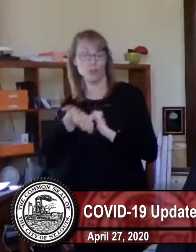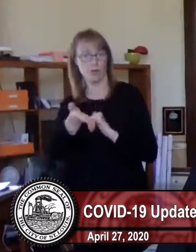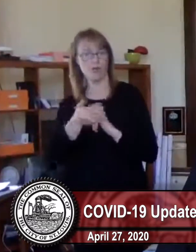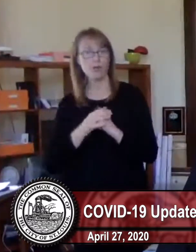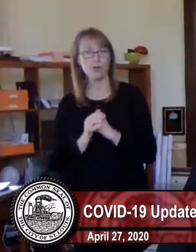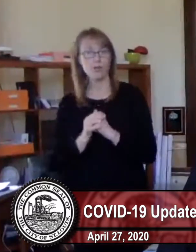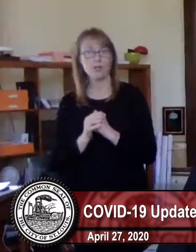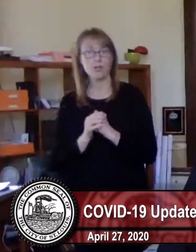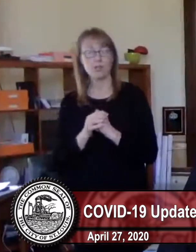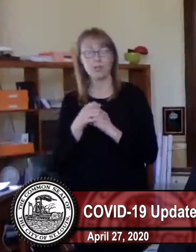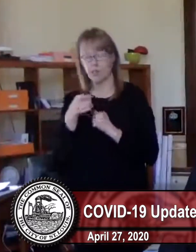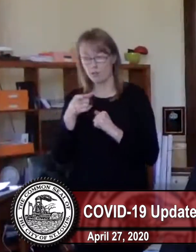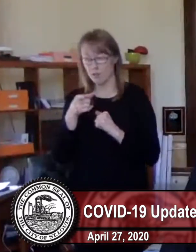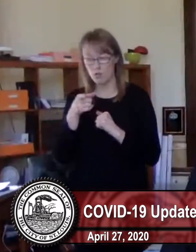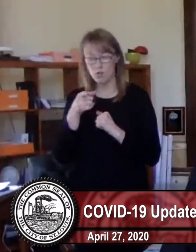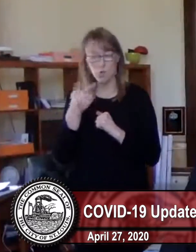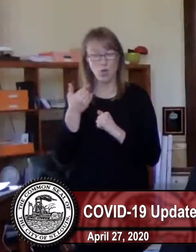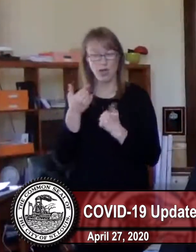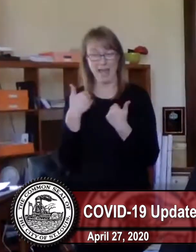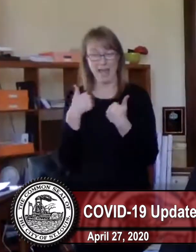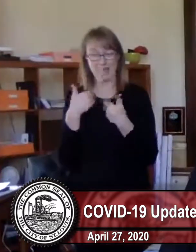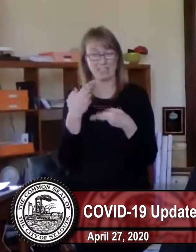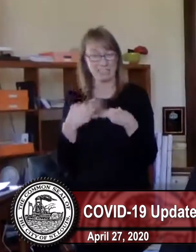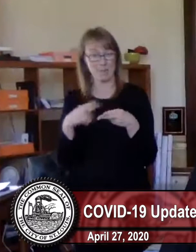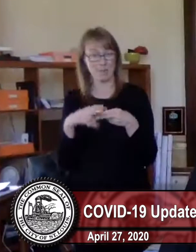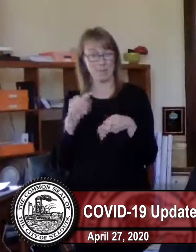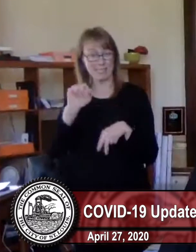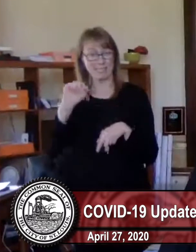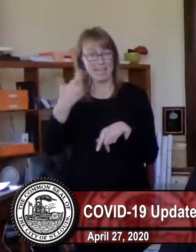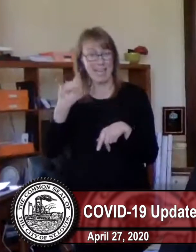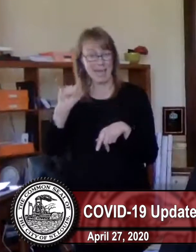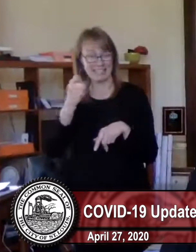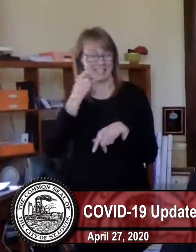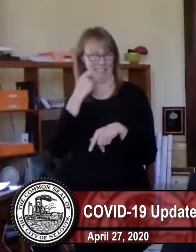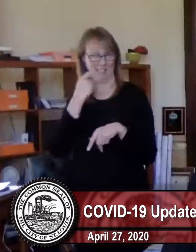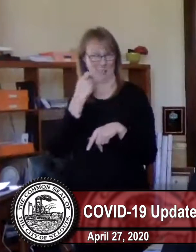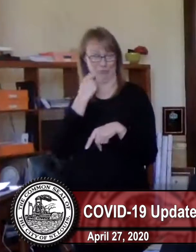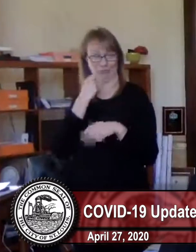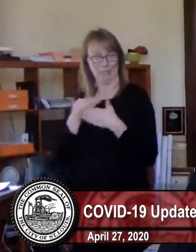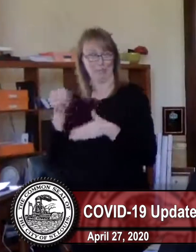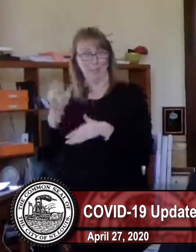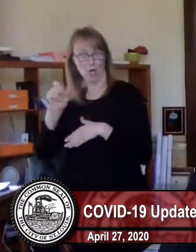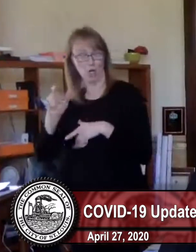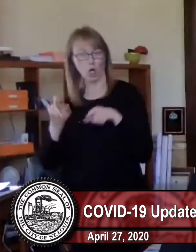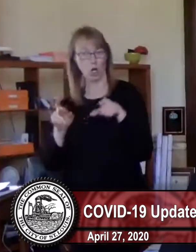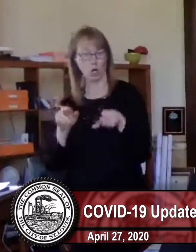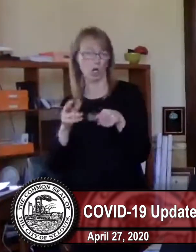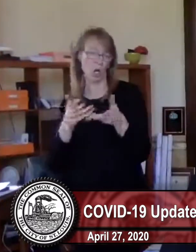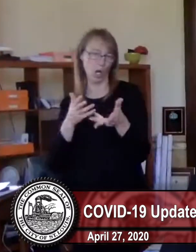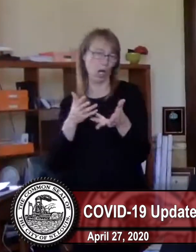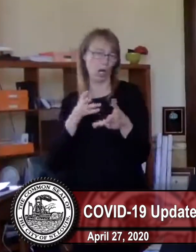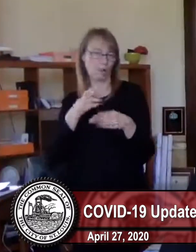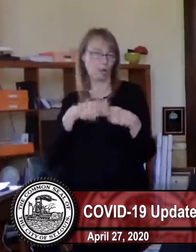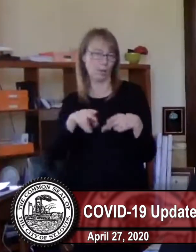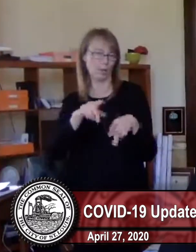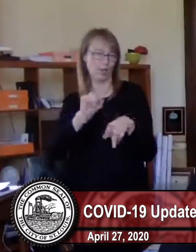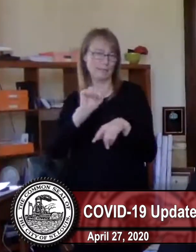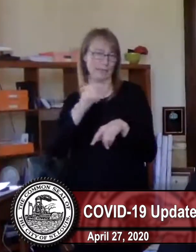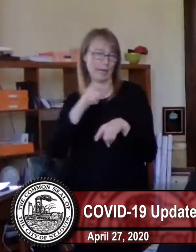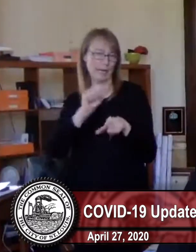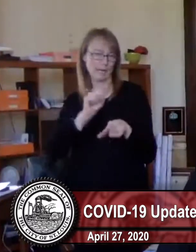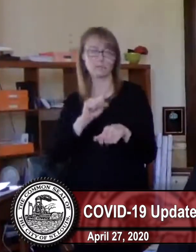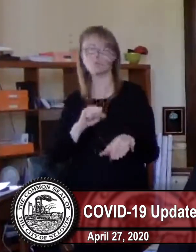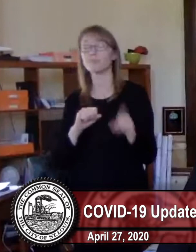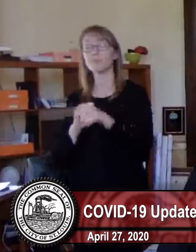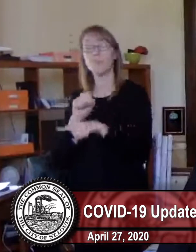You have temp tags if you just bought the car, but if you need to renew, you can do most of that online. And then the governor